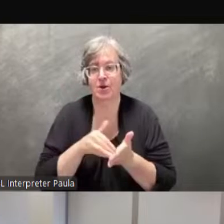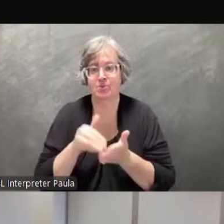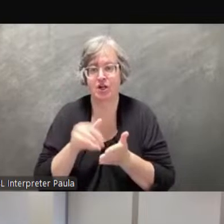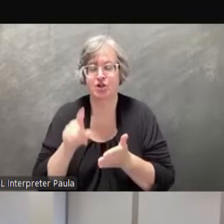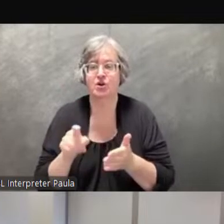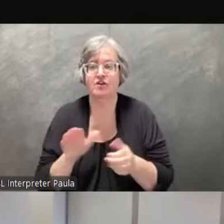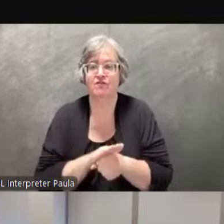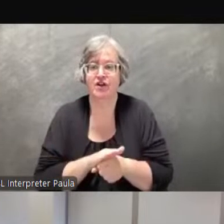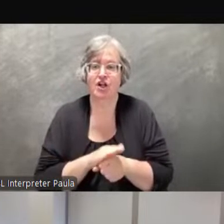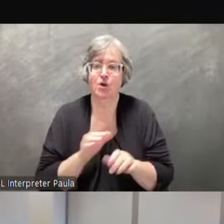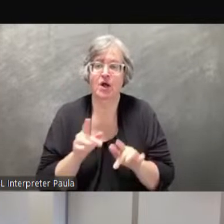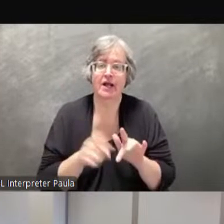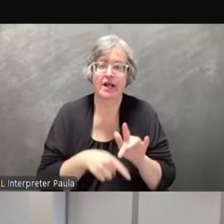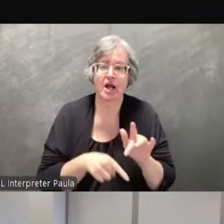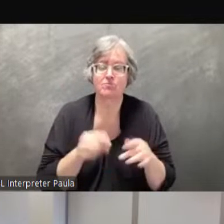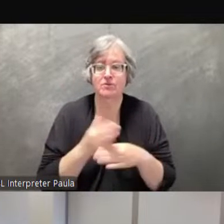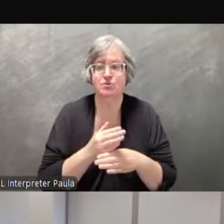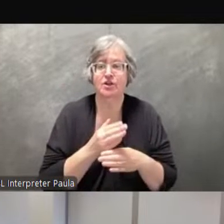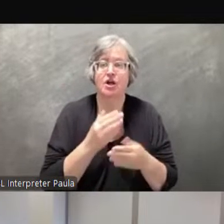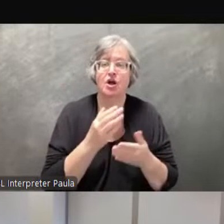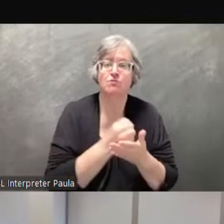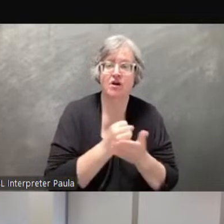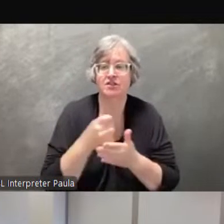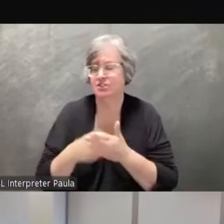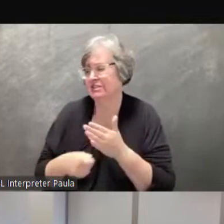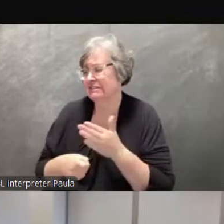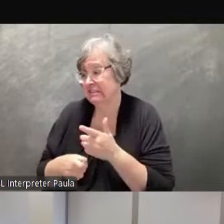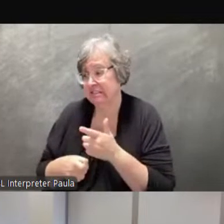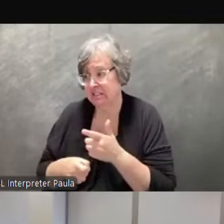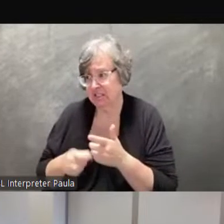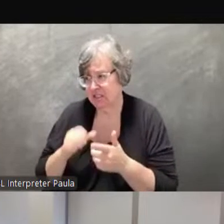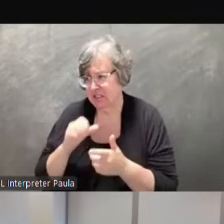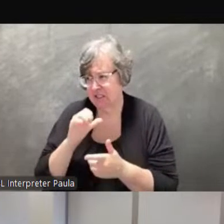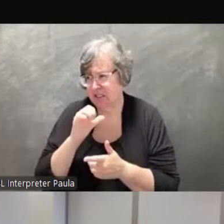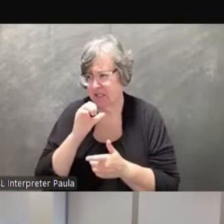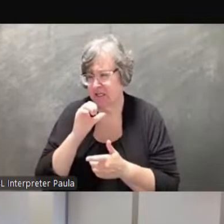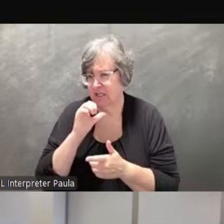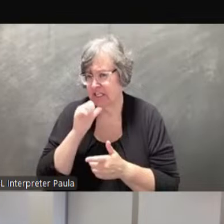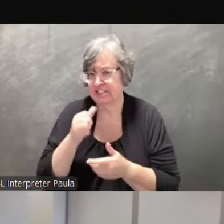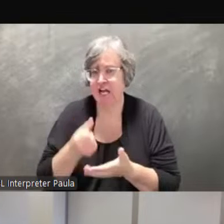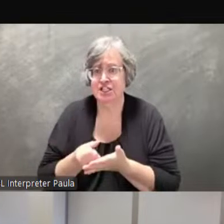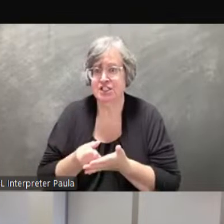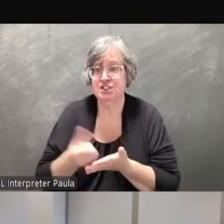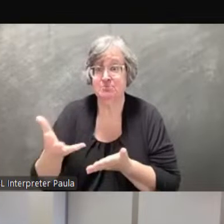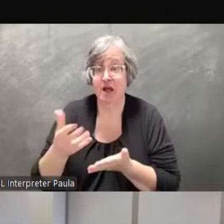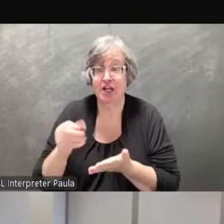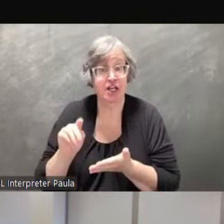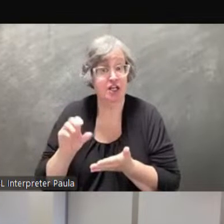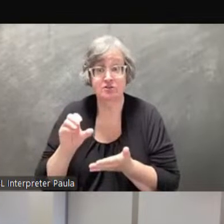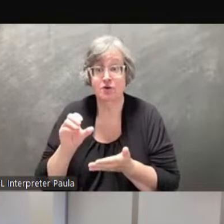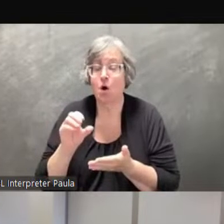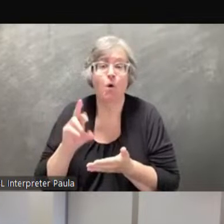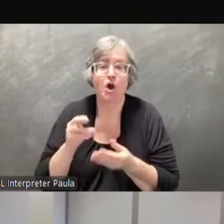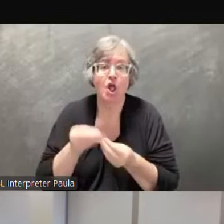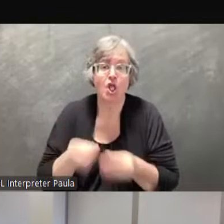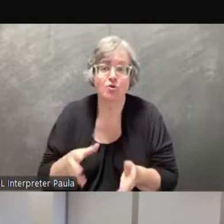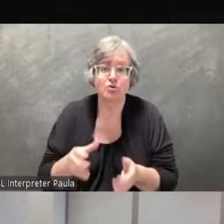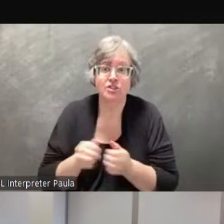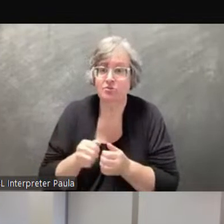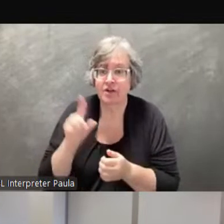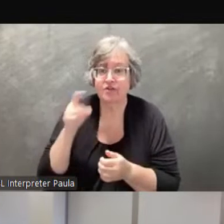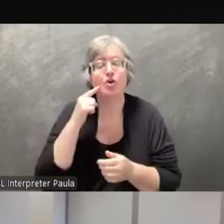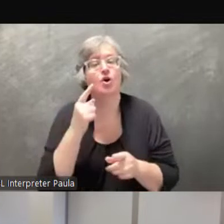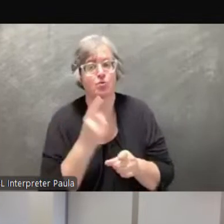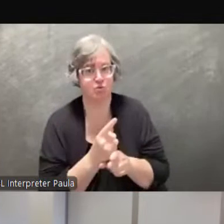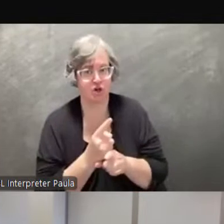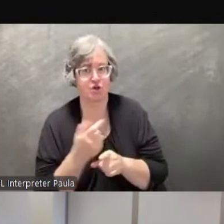gap between our revenues and expenses. And so it's not a spend it or lose it type of deal with the government.